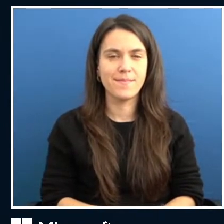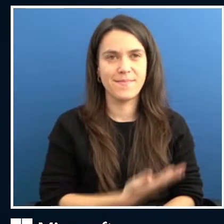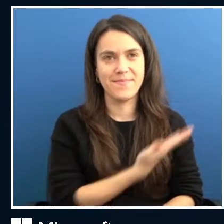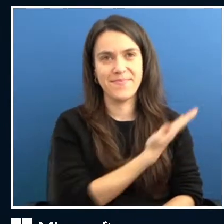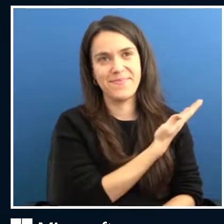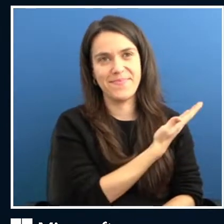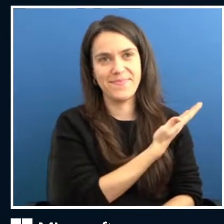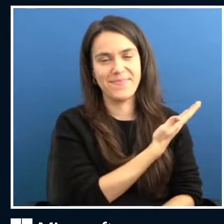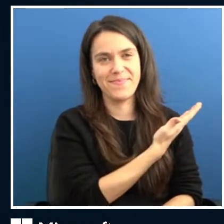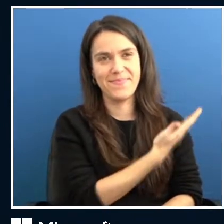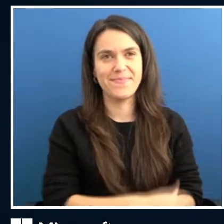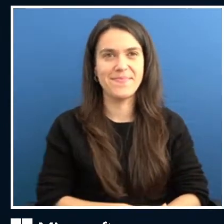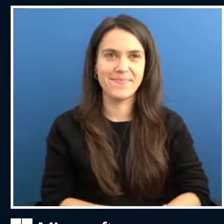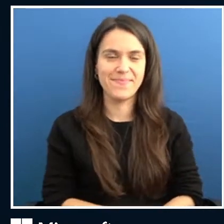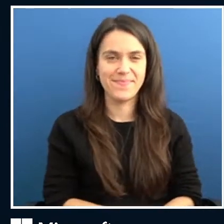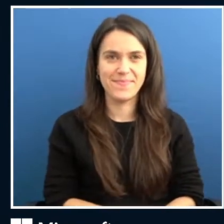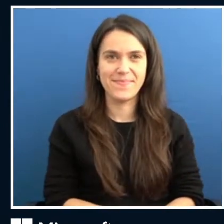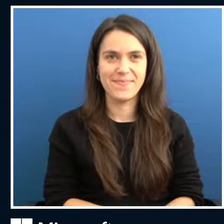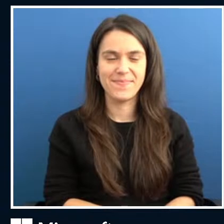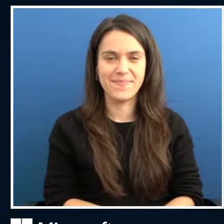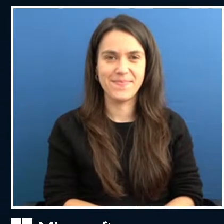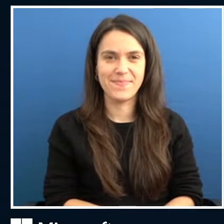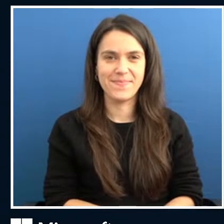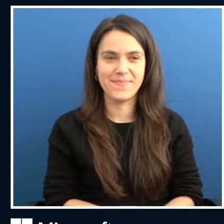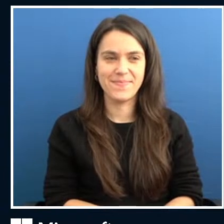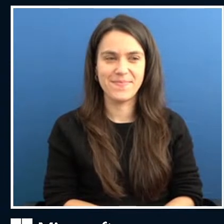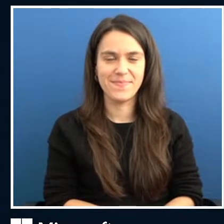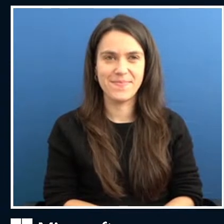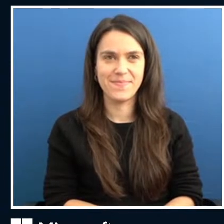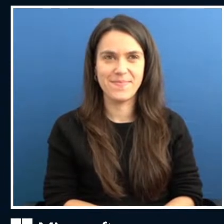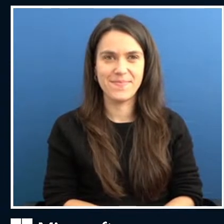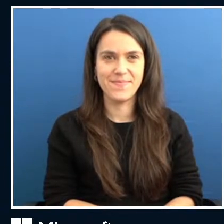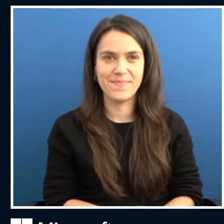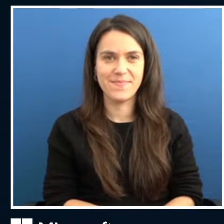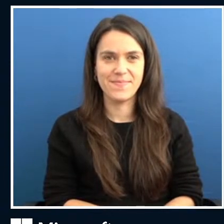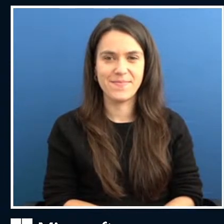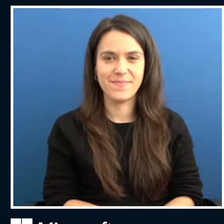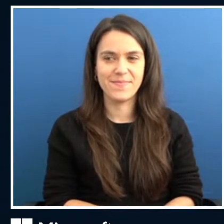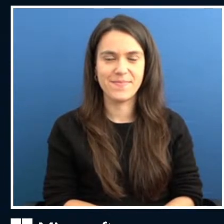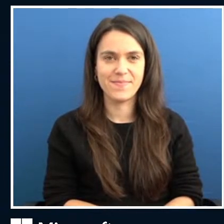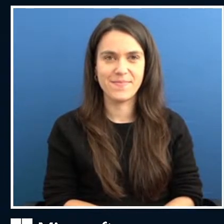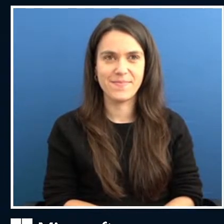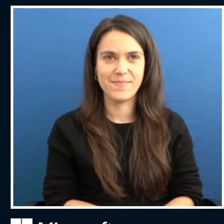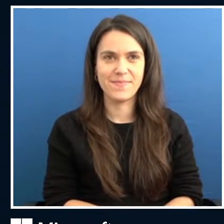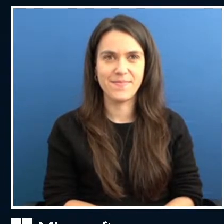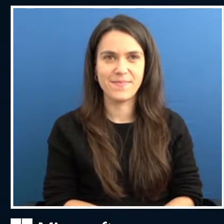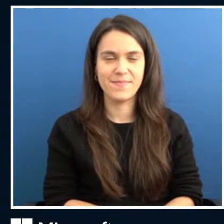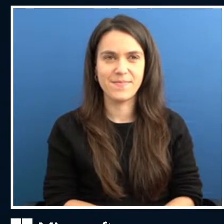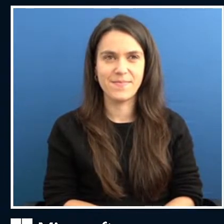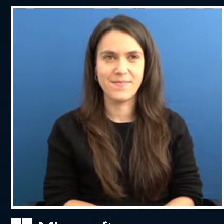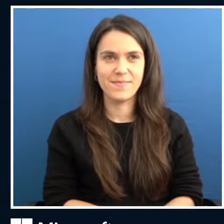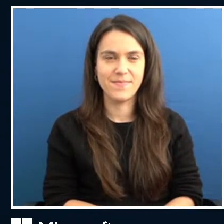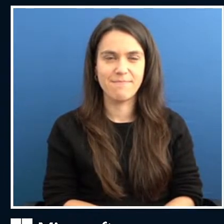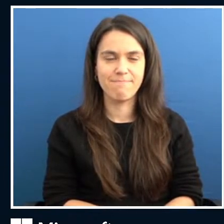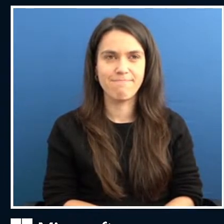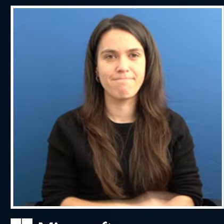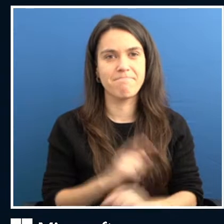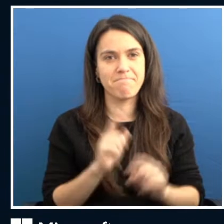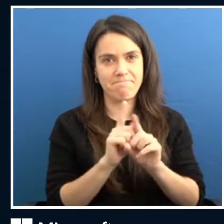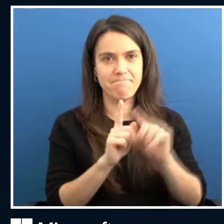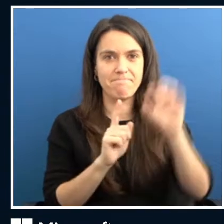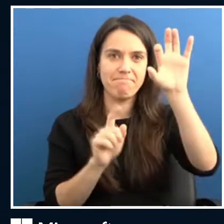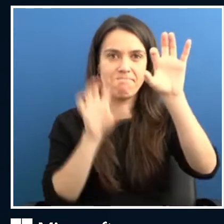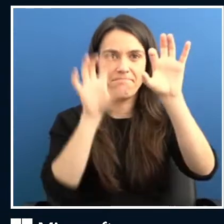slides over each and every pixel of the image. So now we move this window down to the left. So